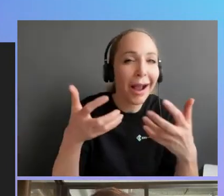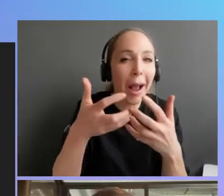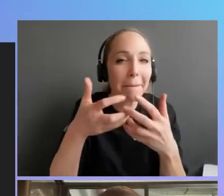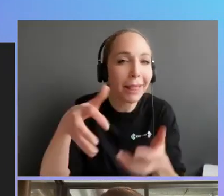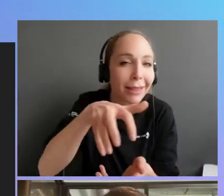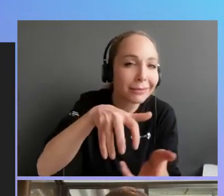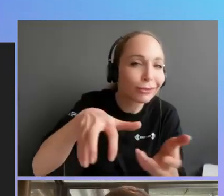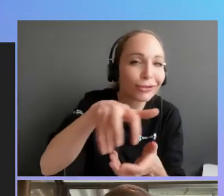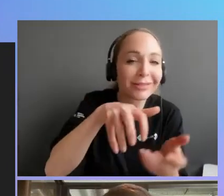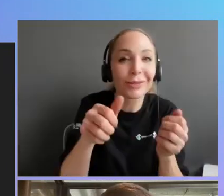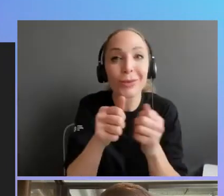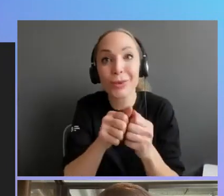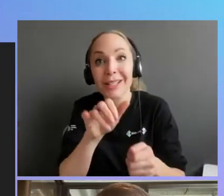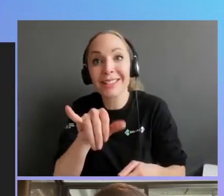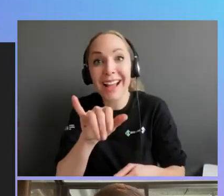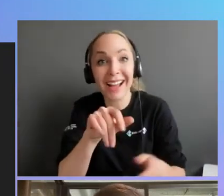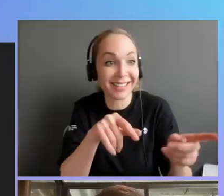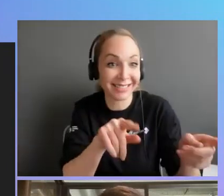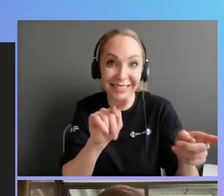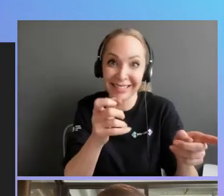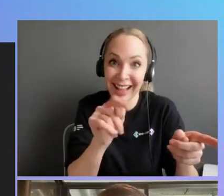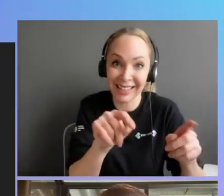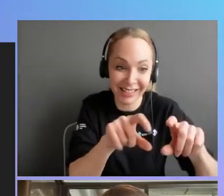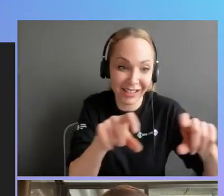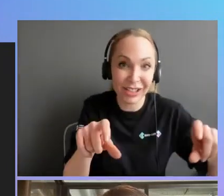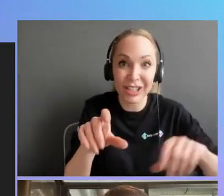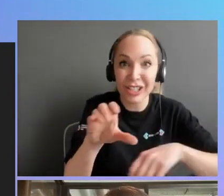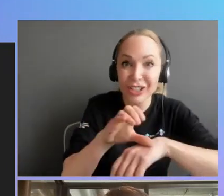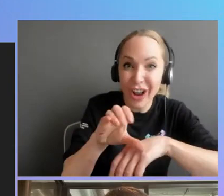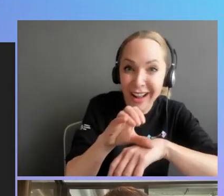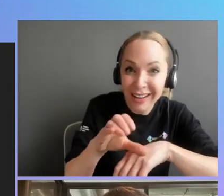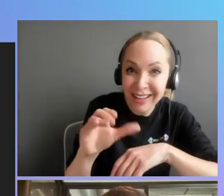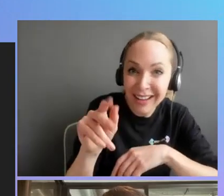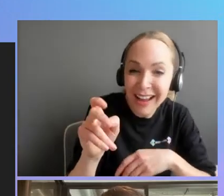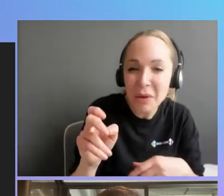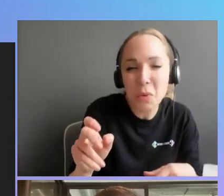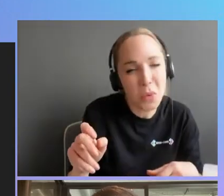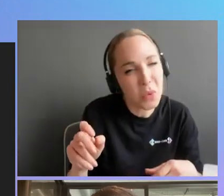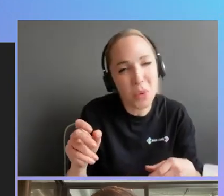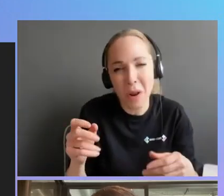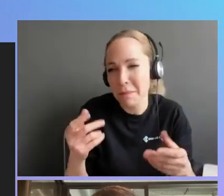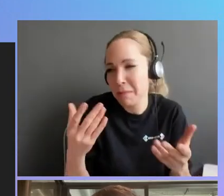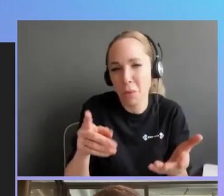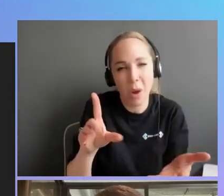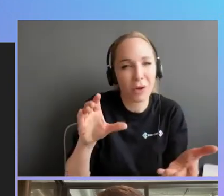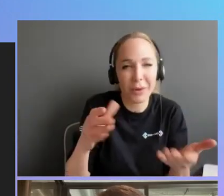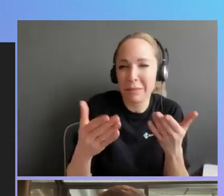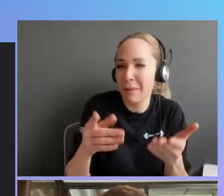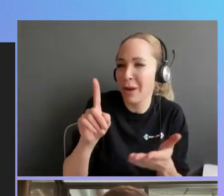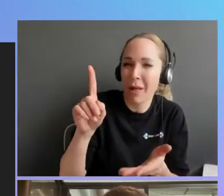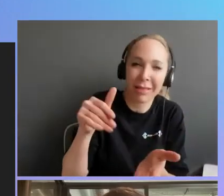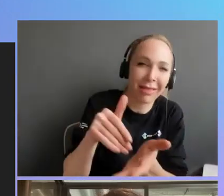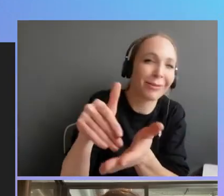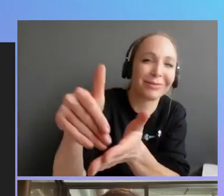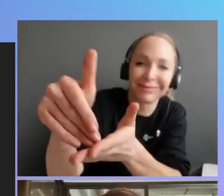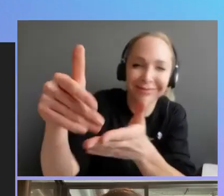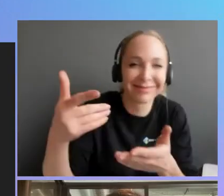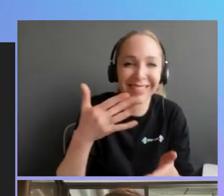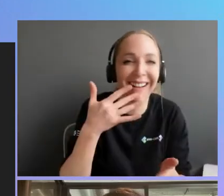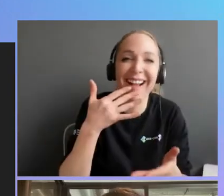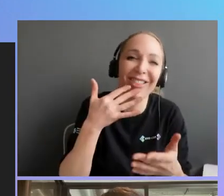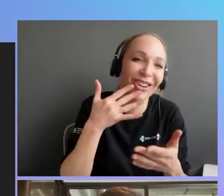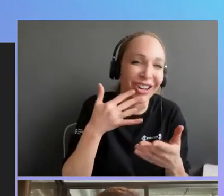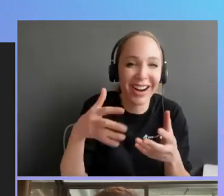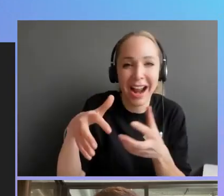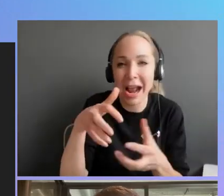matter, any other image we might render under there. There's probably hundreds, if not thousands, of color combinations that we would need to run a color contrast analyzer for. And I think